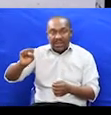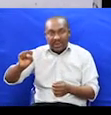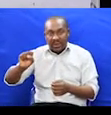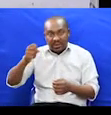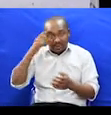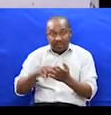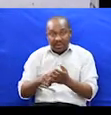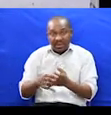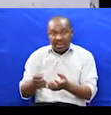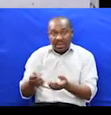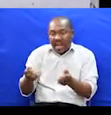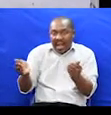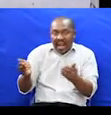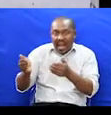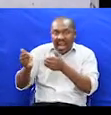relative mass